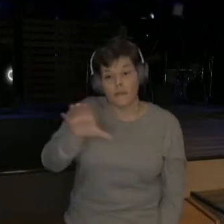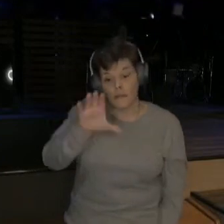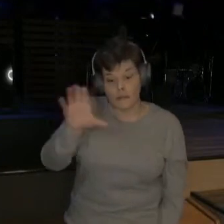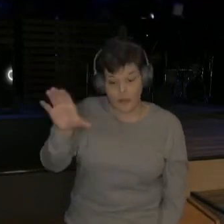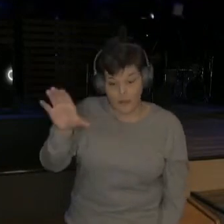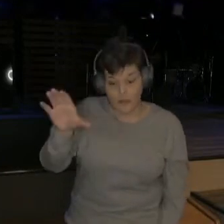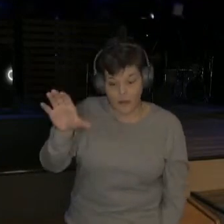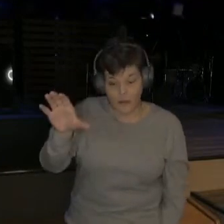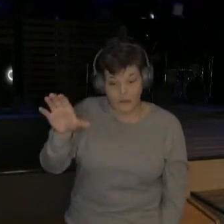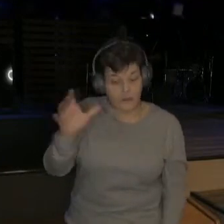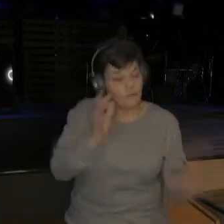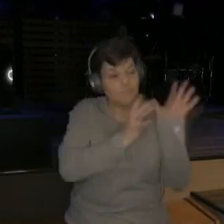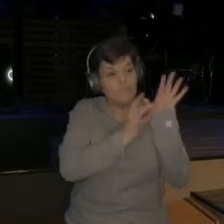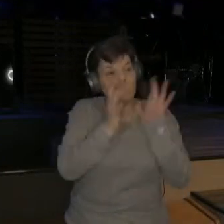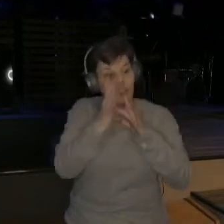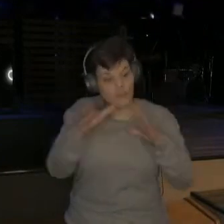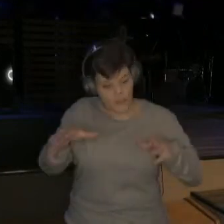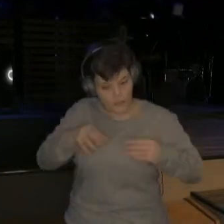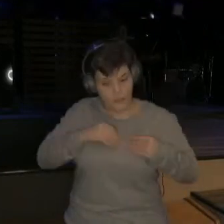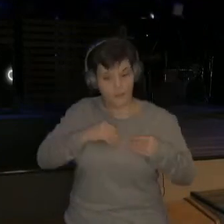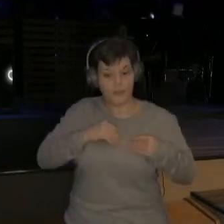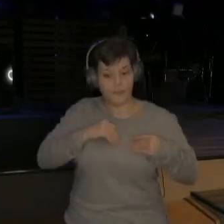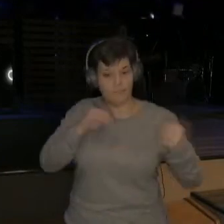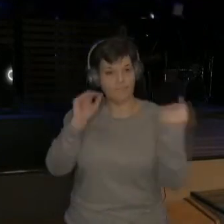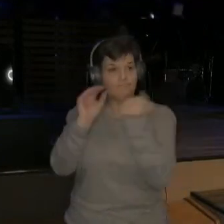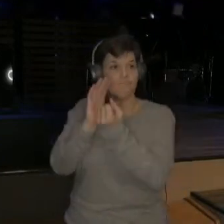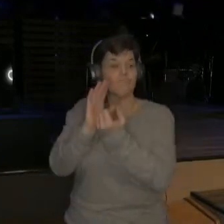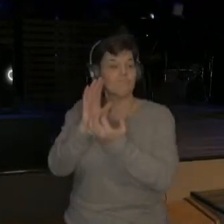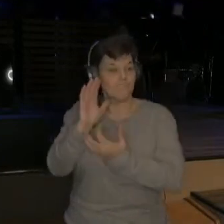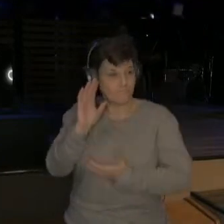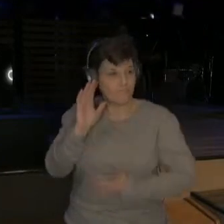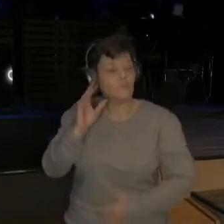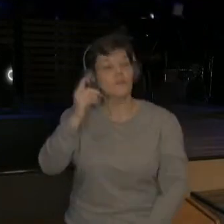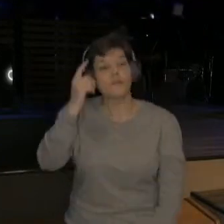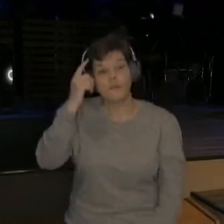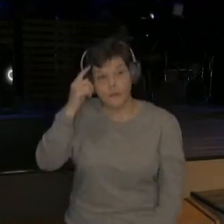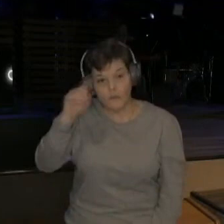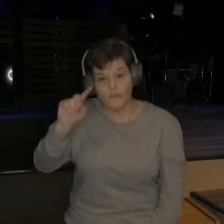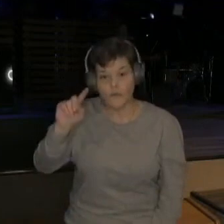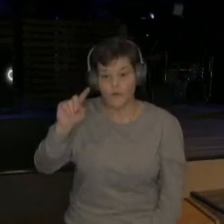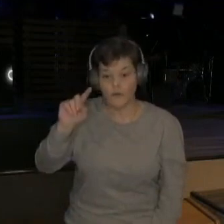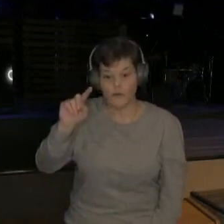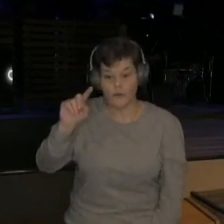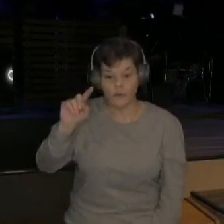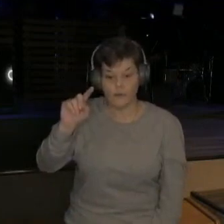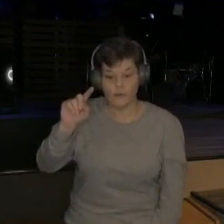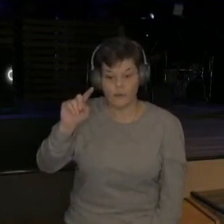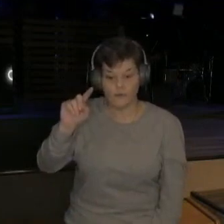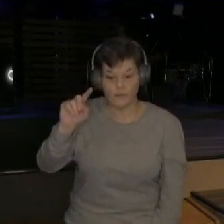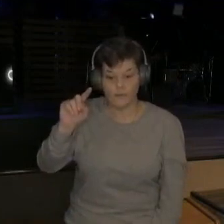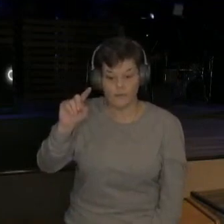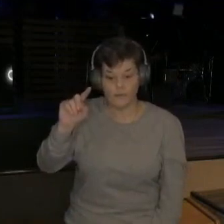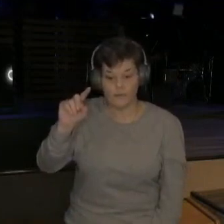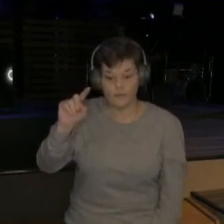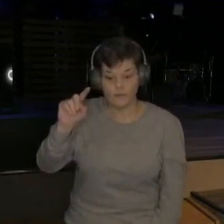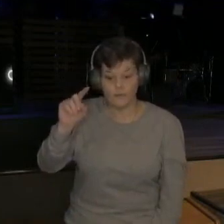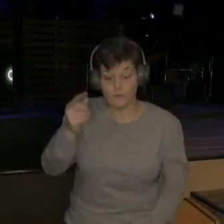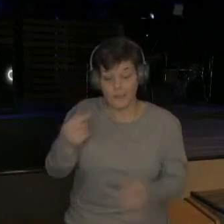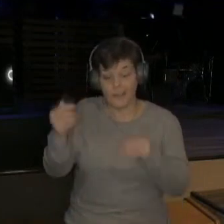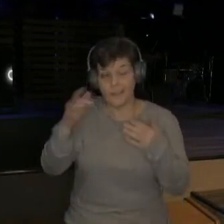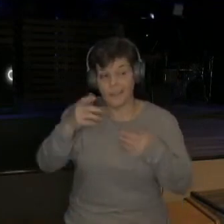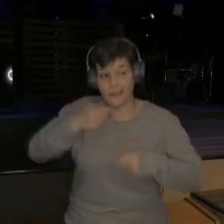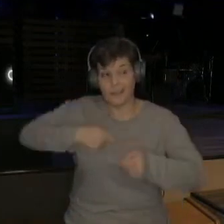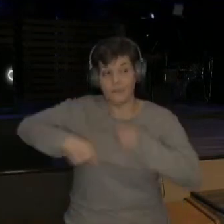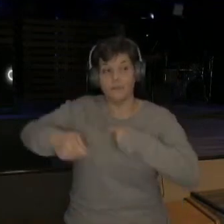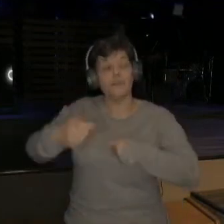but love in his eyes and asking for nothing but for us to receive what